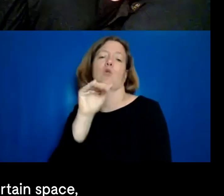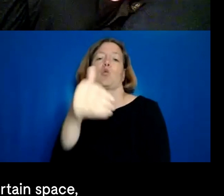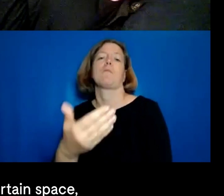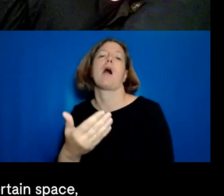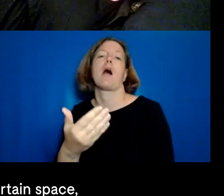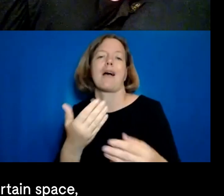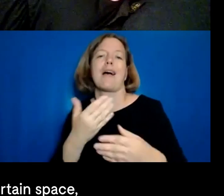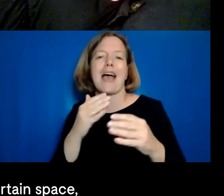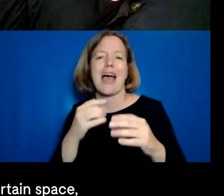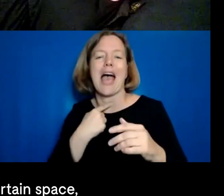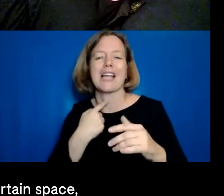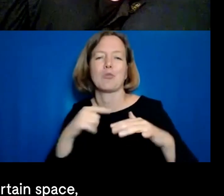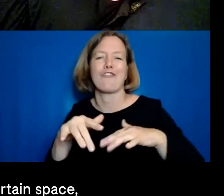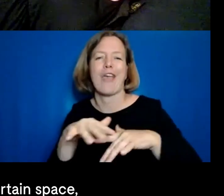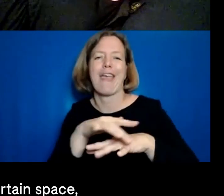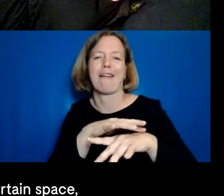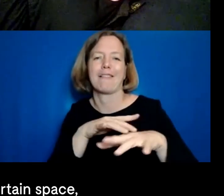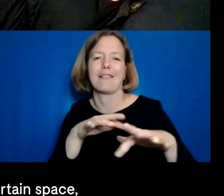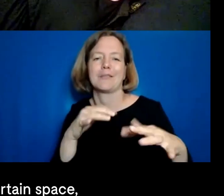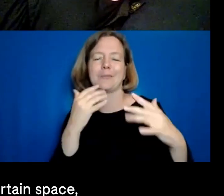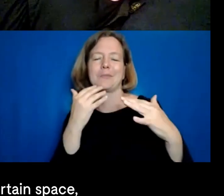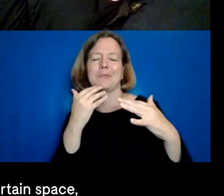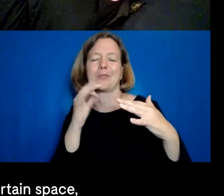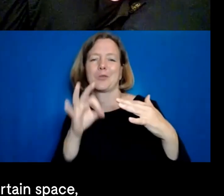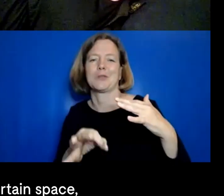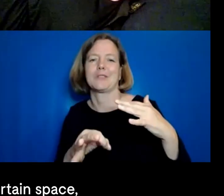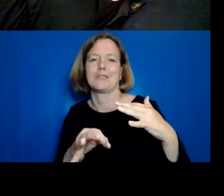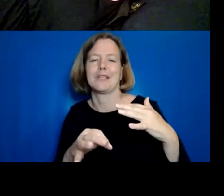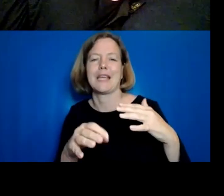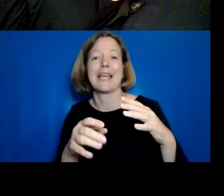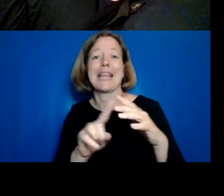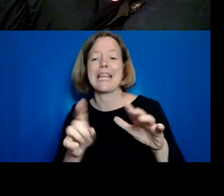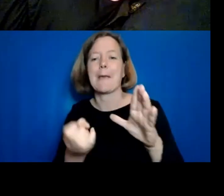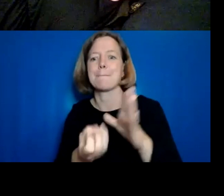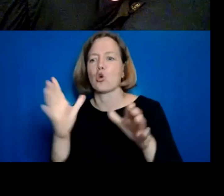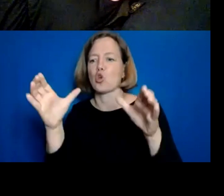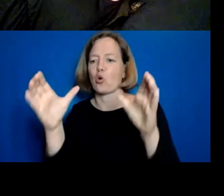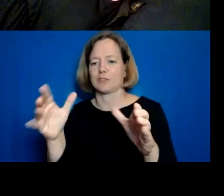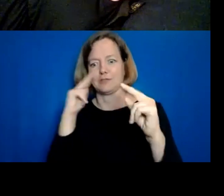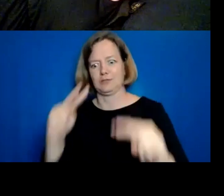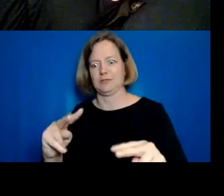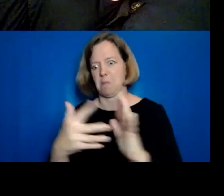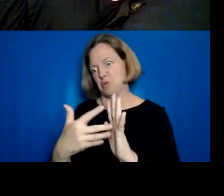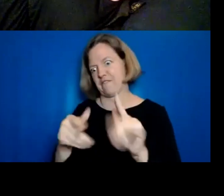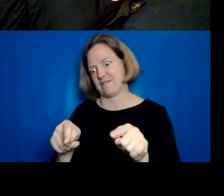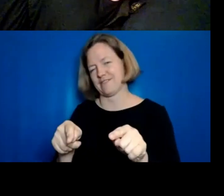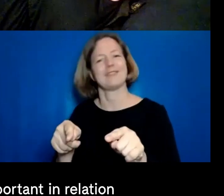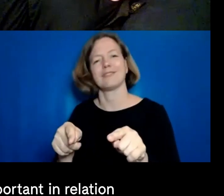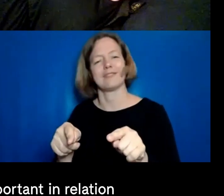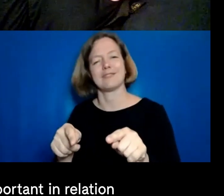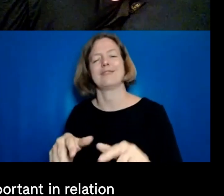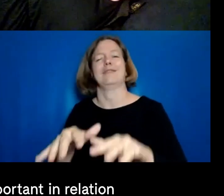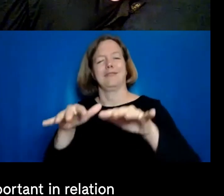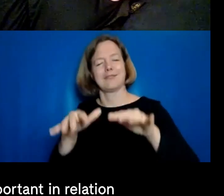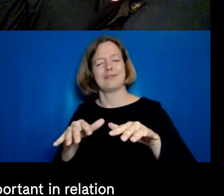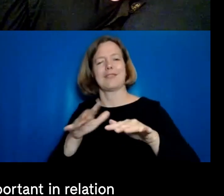rather than being looking like what the product is at the end, particularly in relation to performing and making. And that